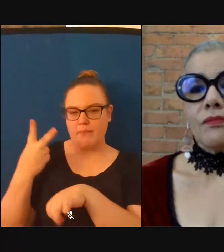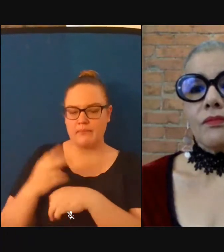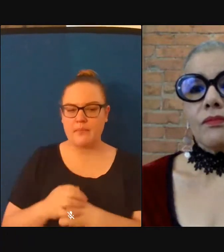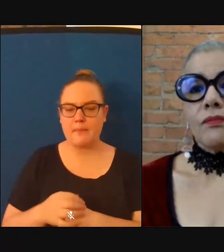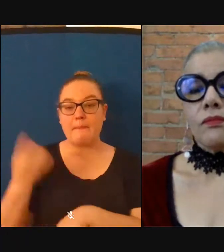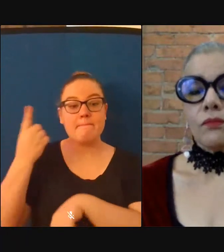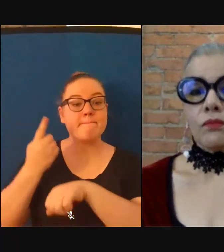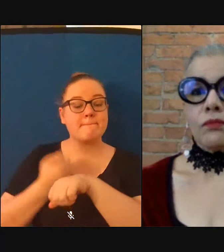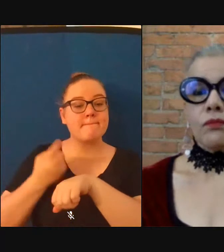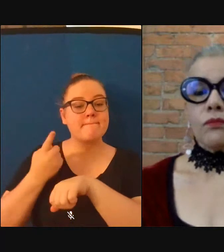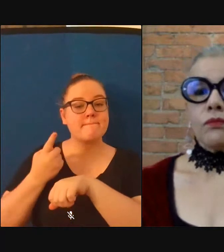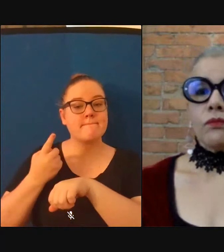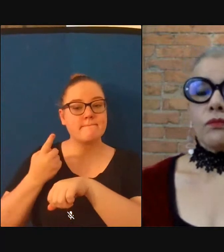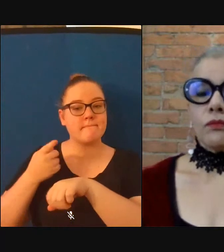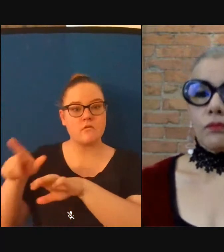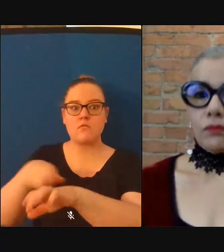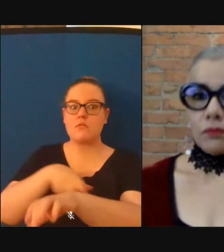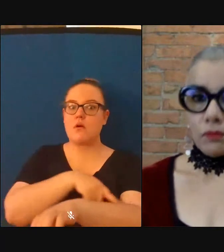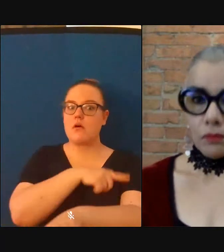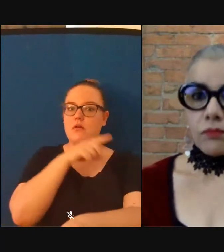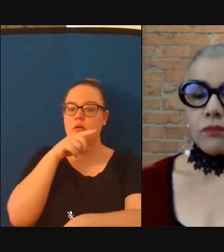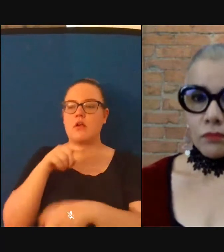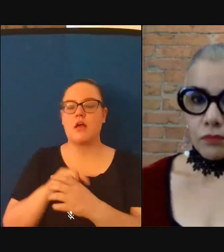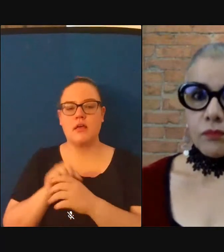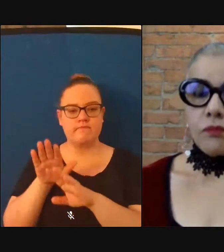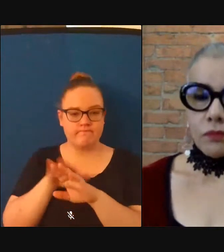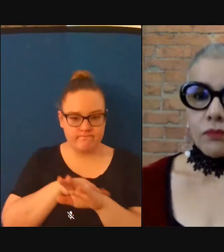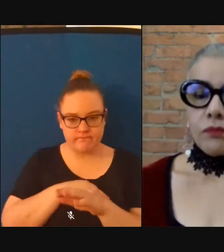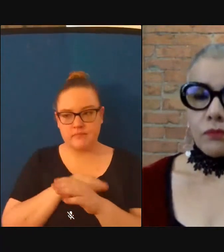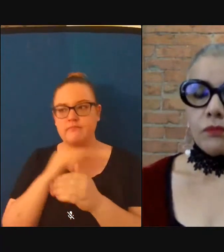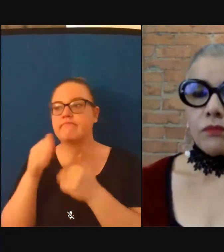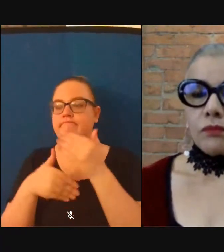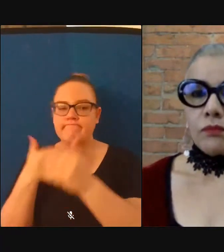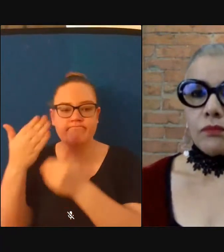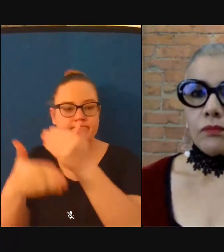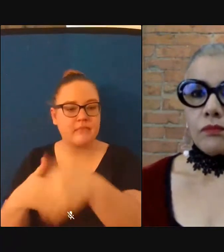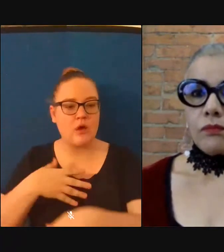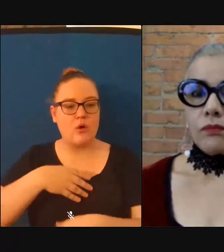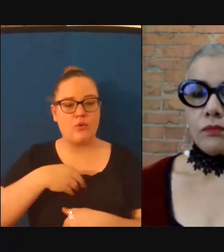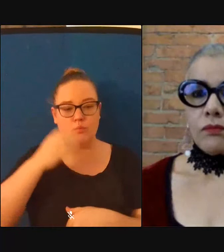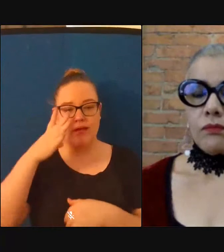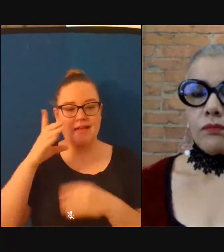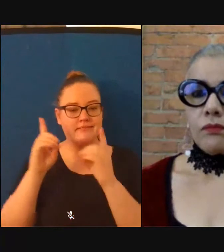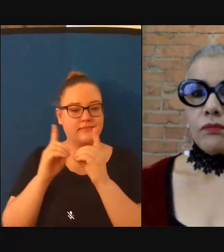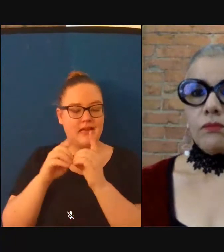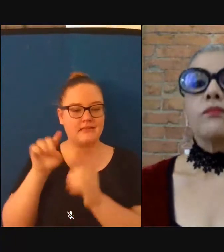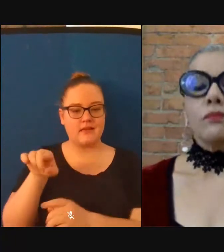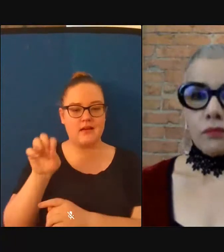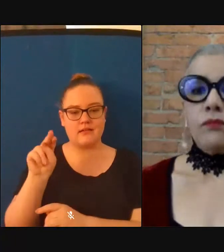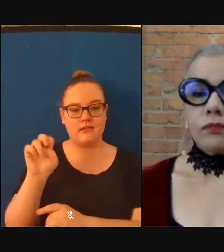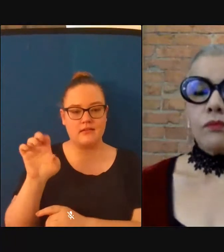once in a very long operation where I infiltrated whitedate.net a white supremacist, whites-only dating